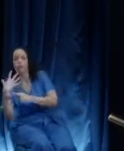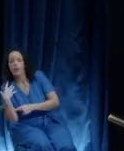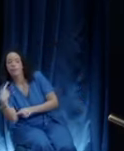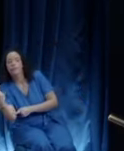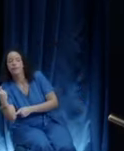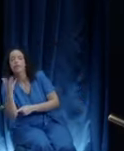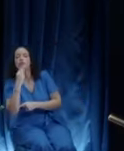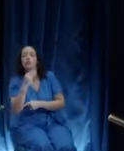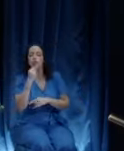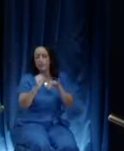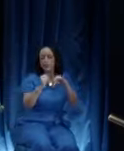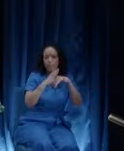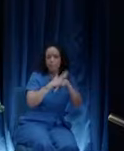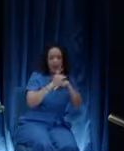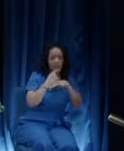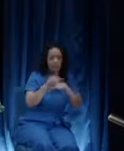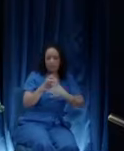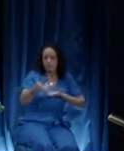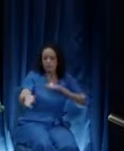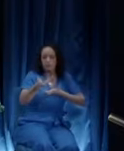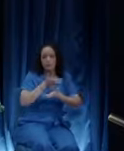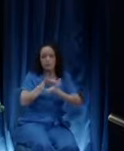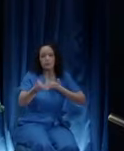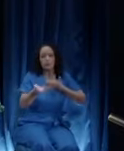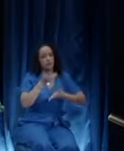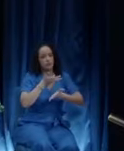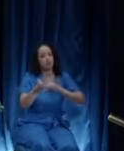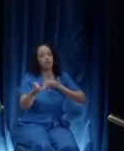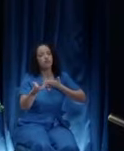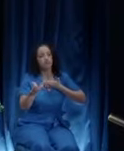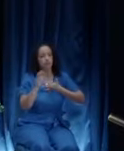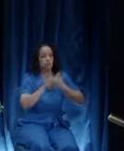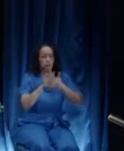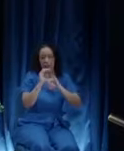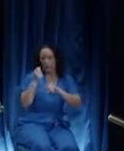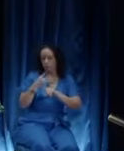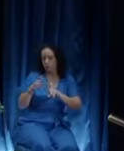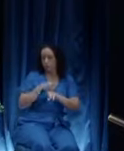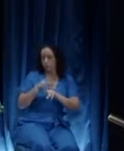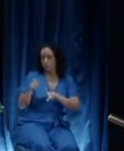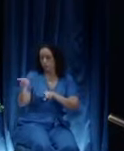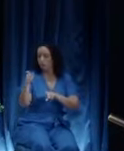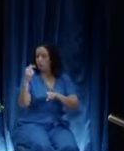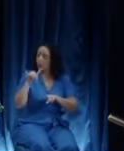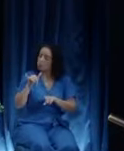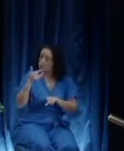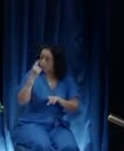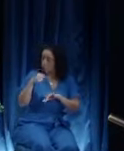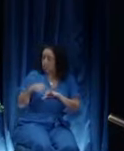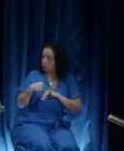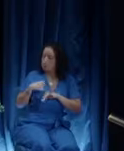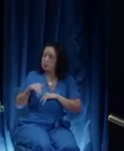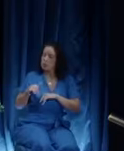chip for way longer than was realistic. But she keeps them hanging on, and she uses her ladies to do